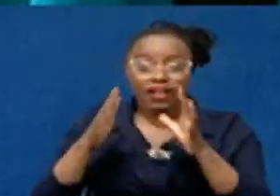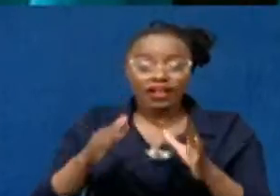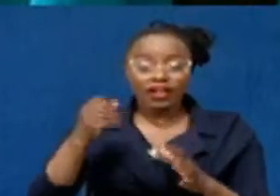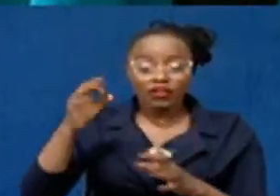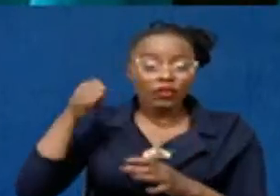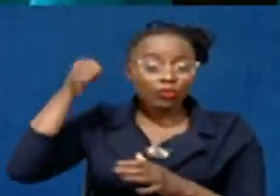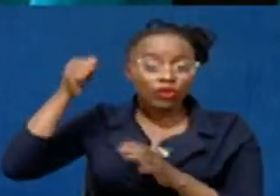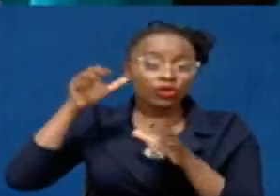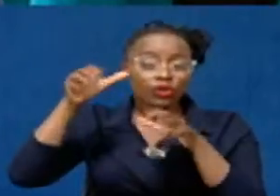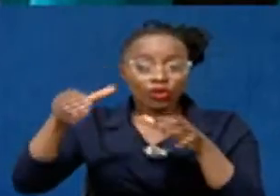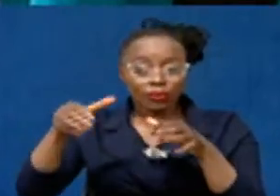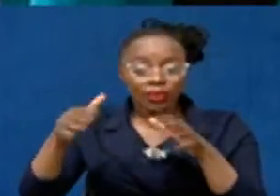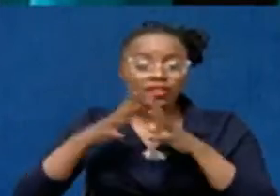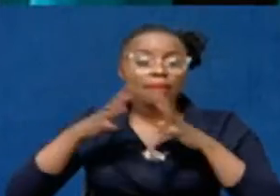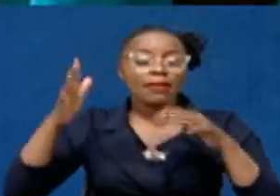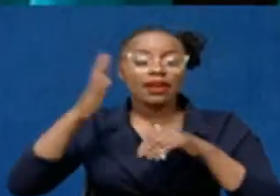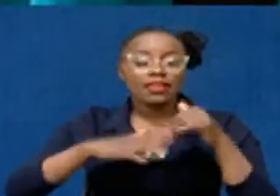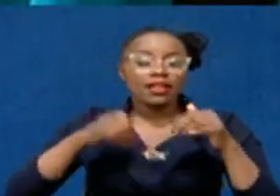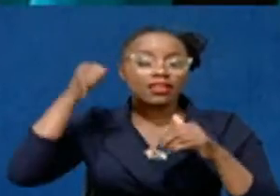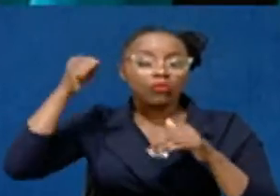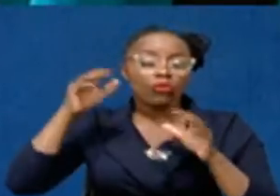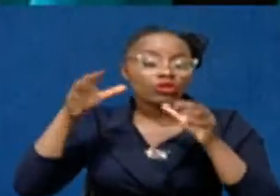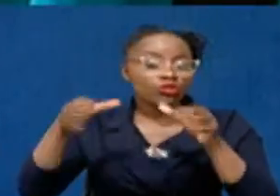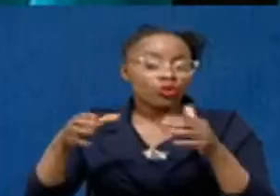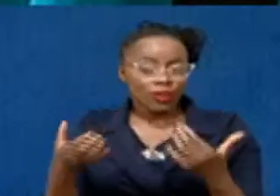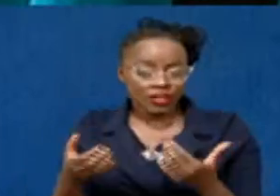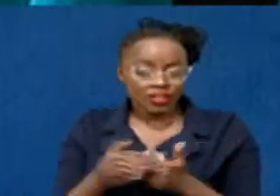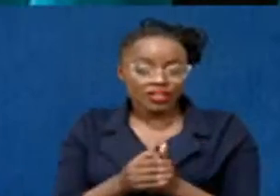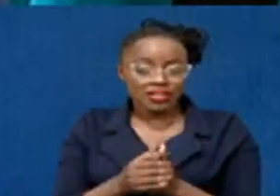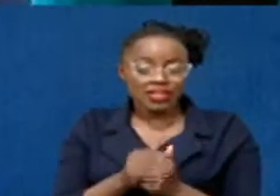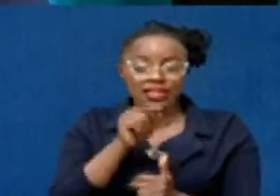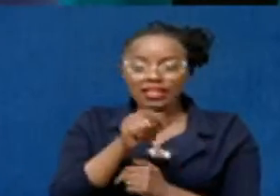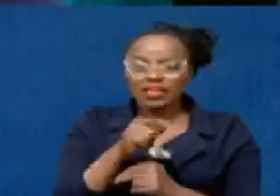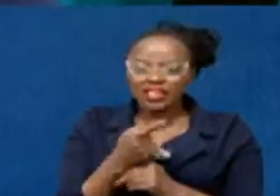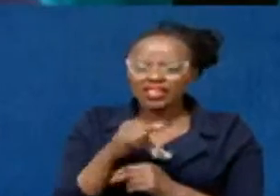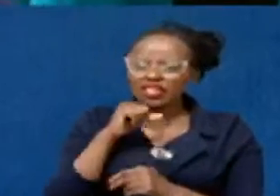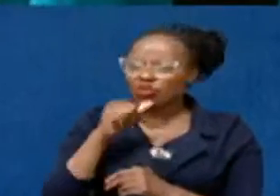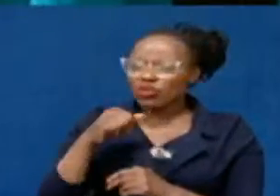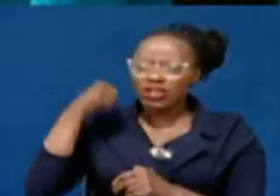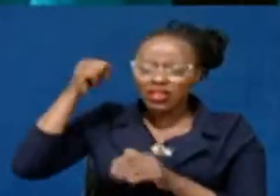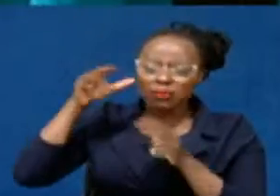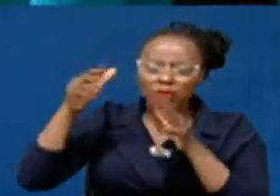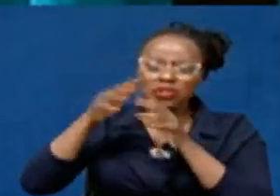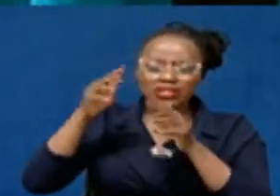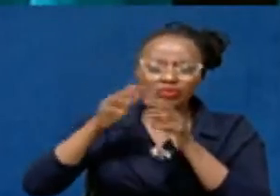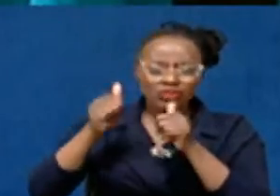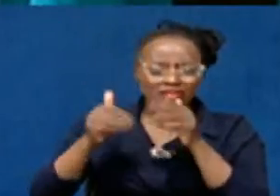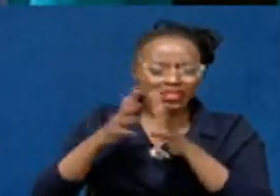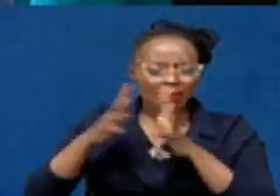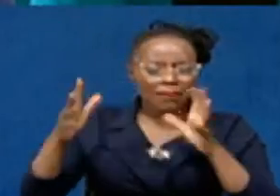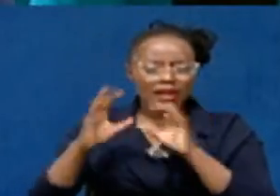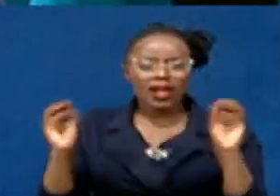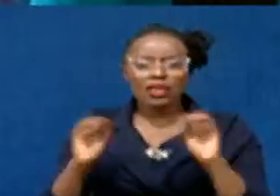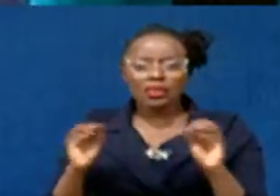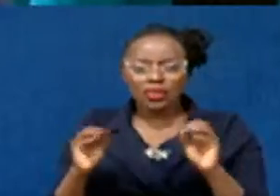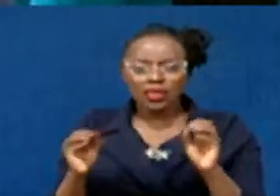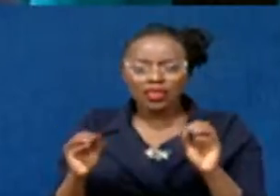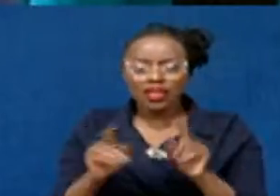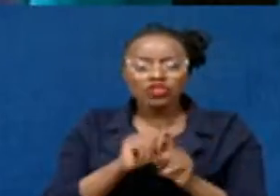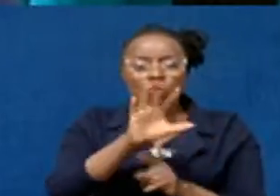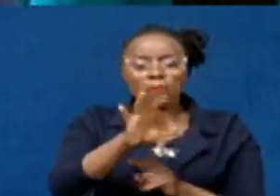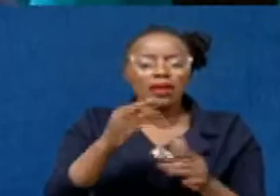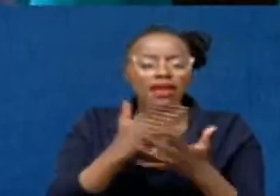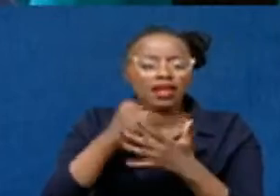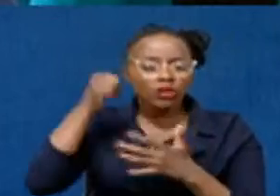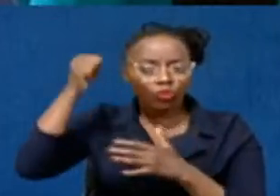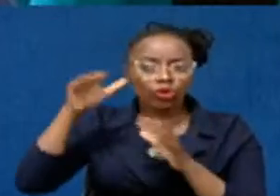the party is actually bigger than the party. It's not the party that is bigger than the leader. And you pick any